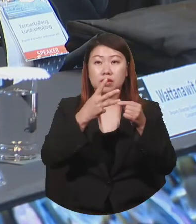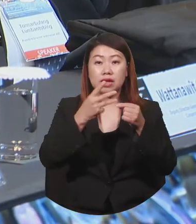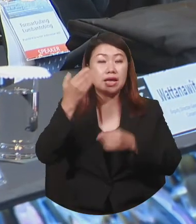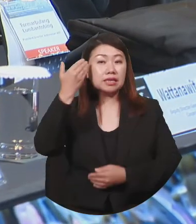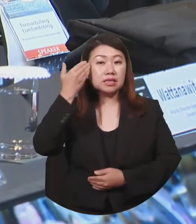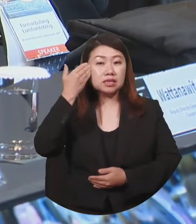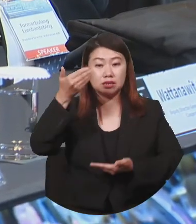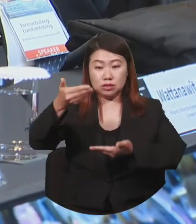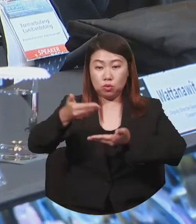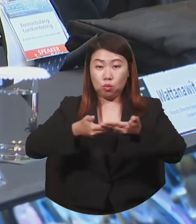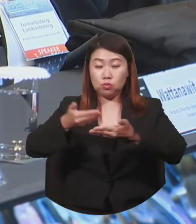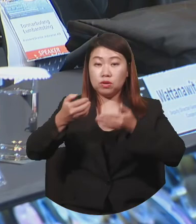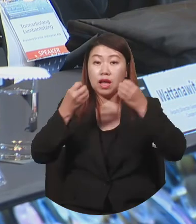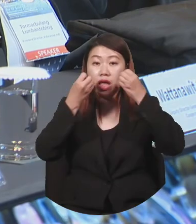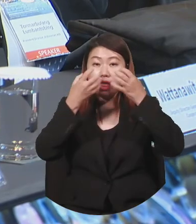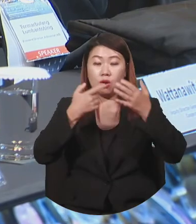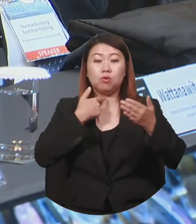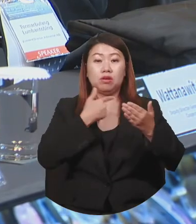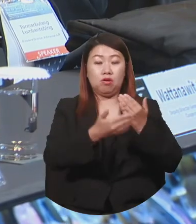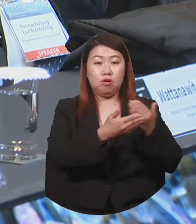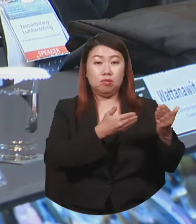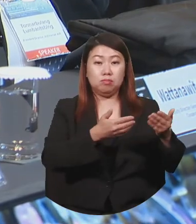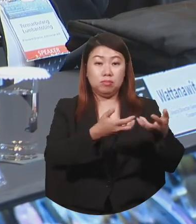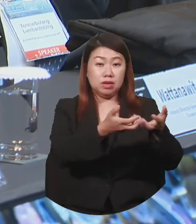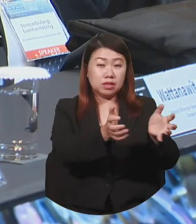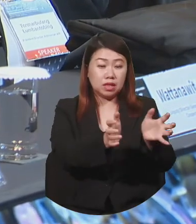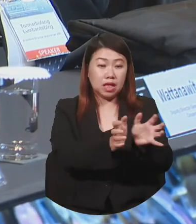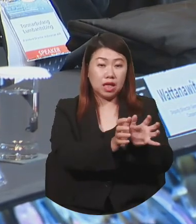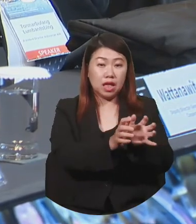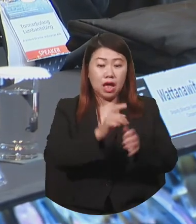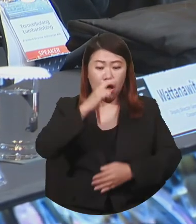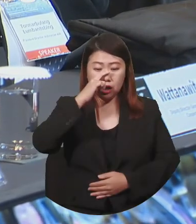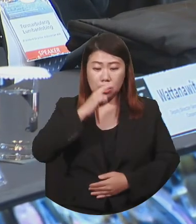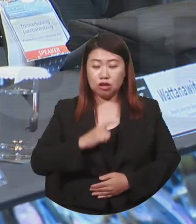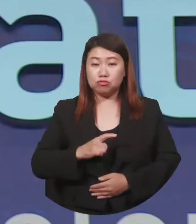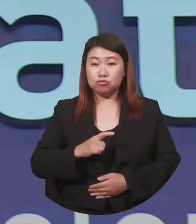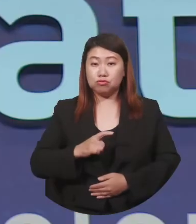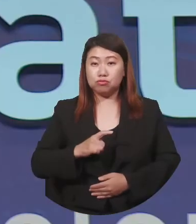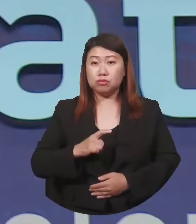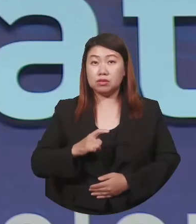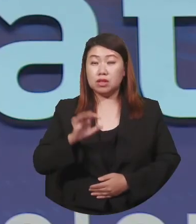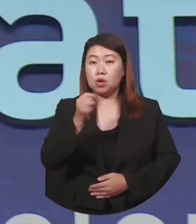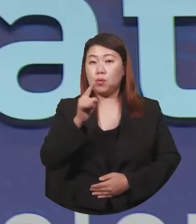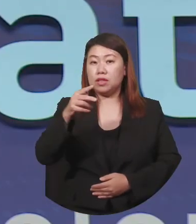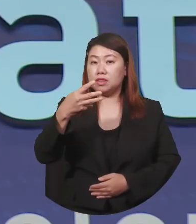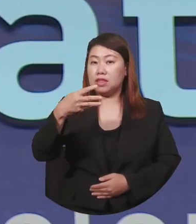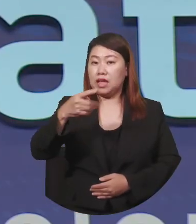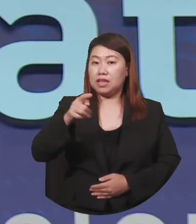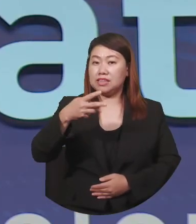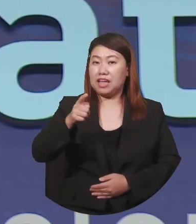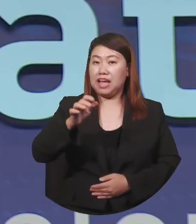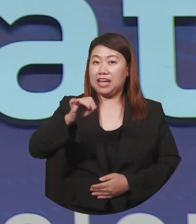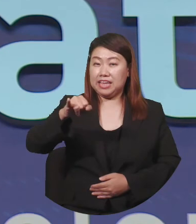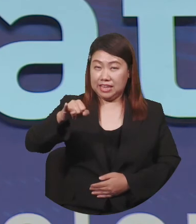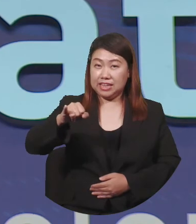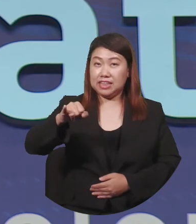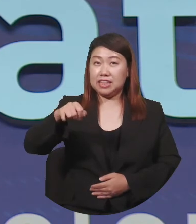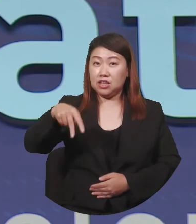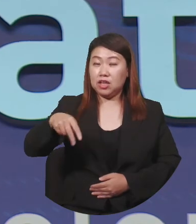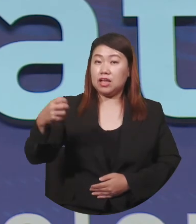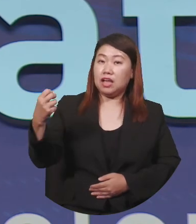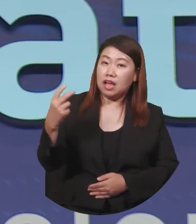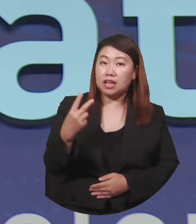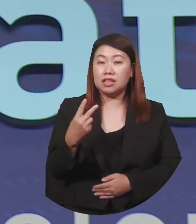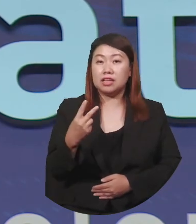exchanging knowledge, embracing new experiences, we welcomed insightful views from Deputy Director